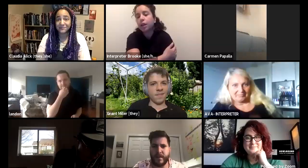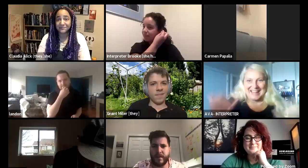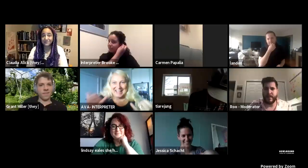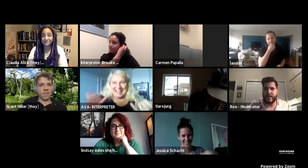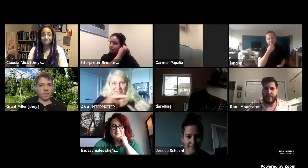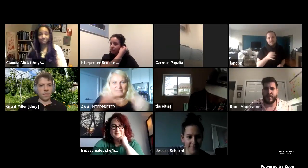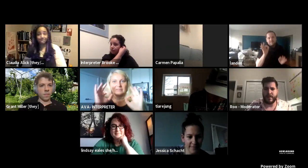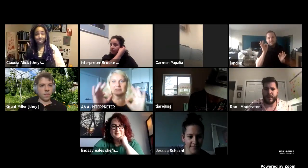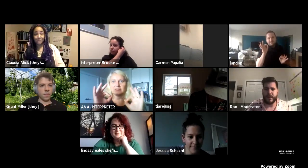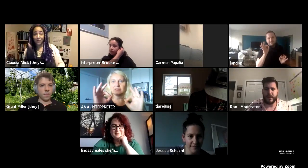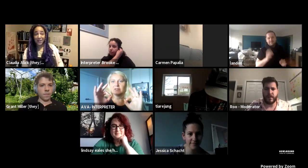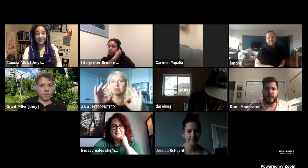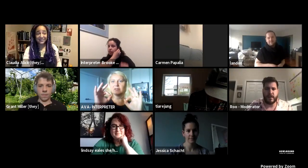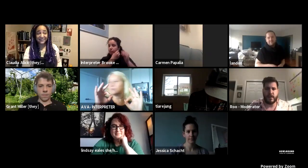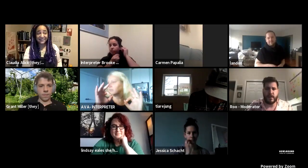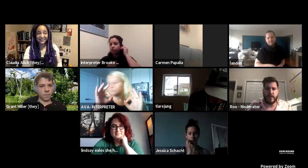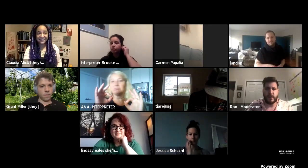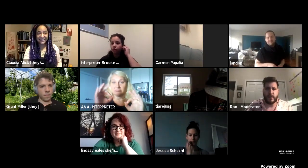over to